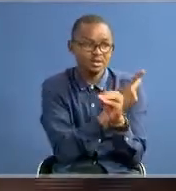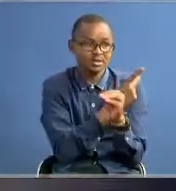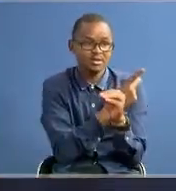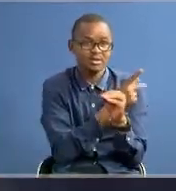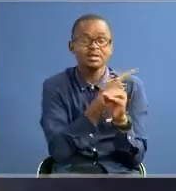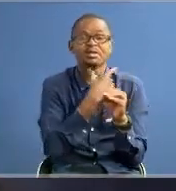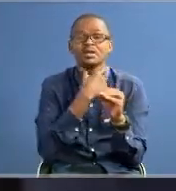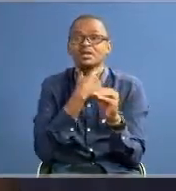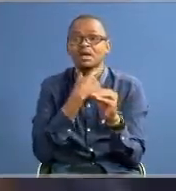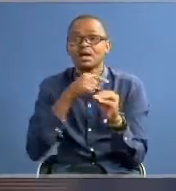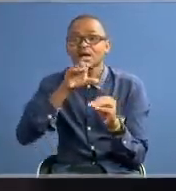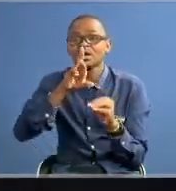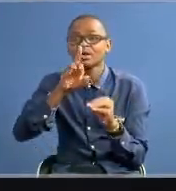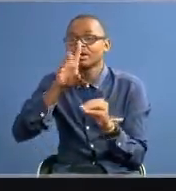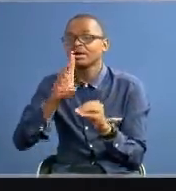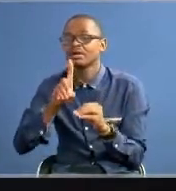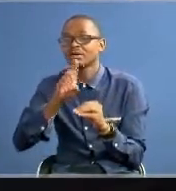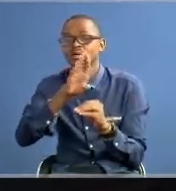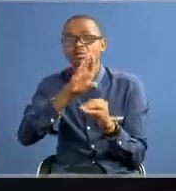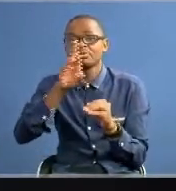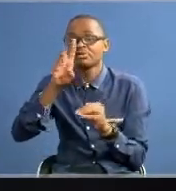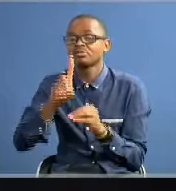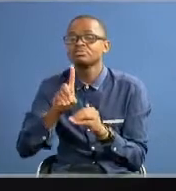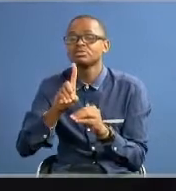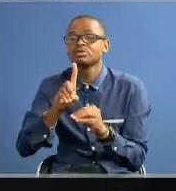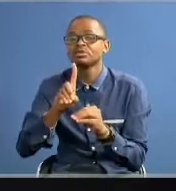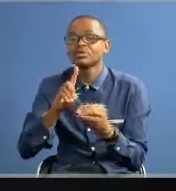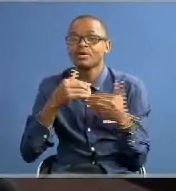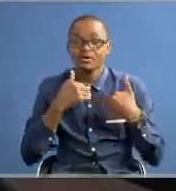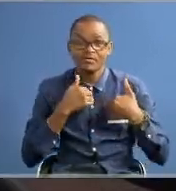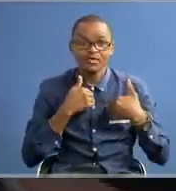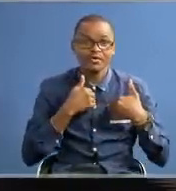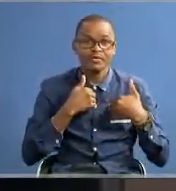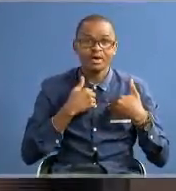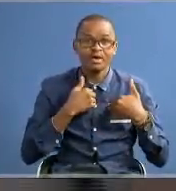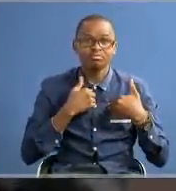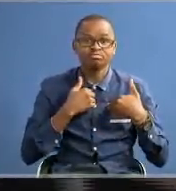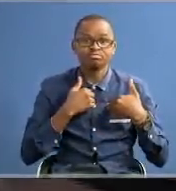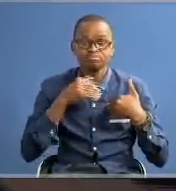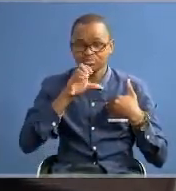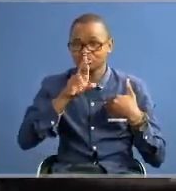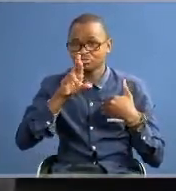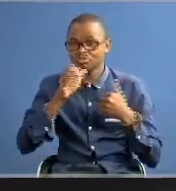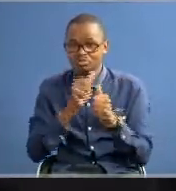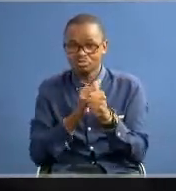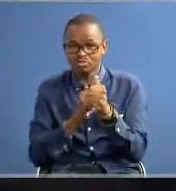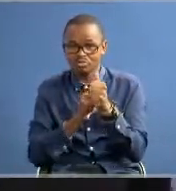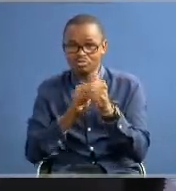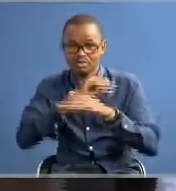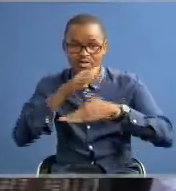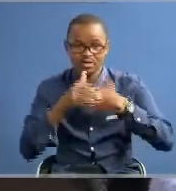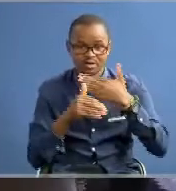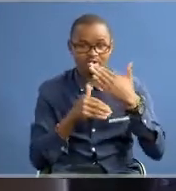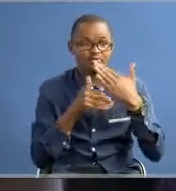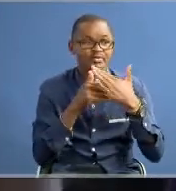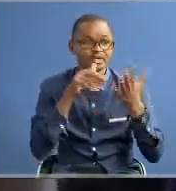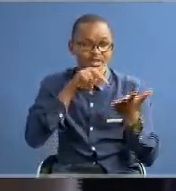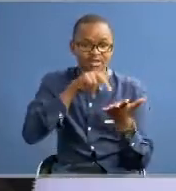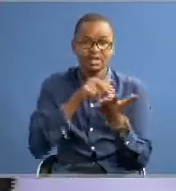such as the cardboard, we have the Samsung Gear, and we have the Oculus Go, which they are all